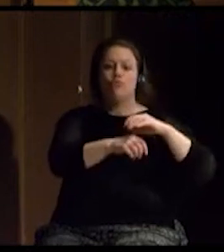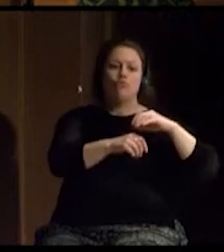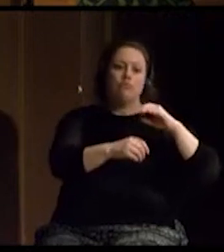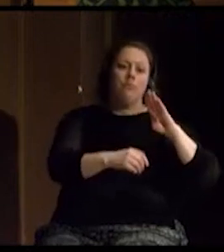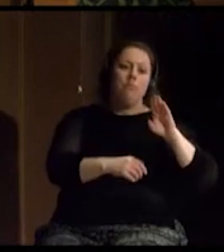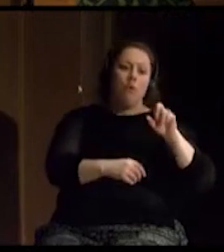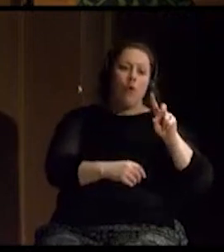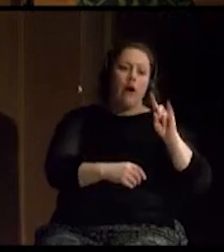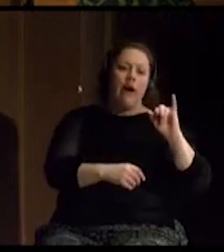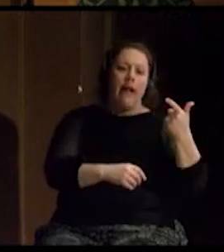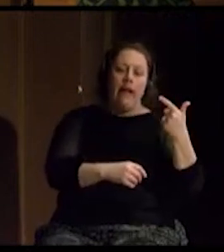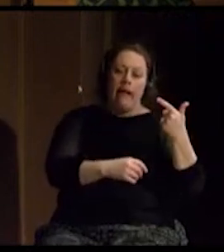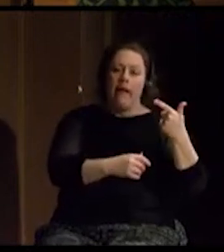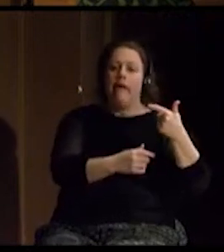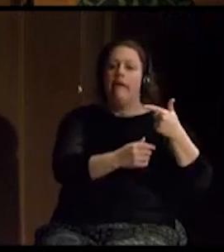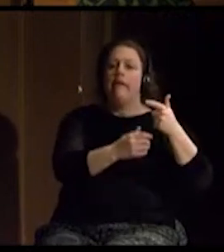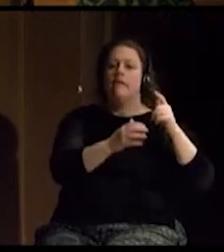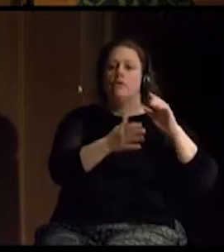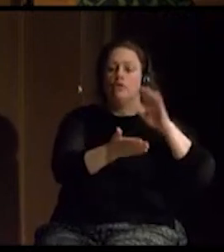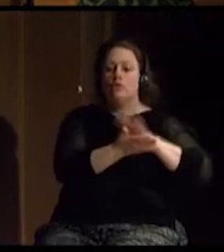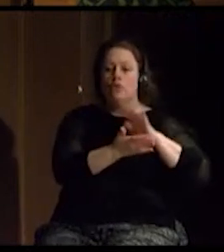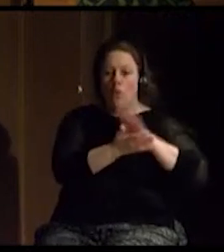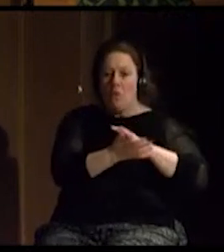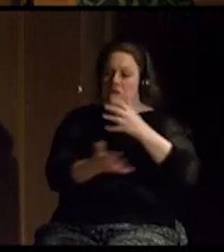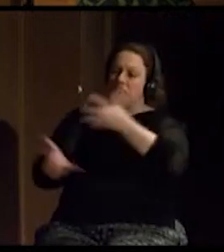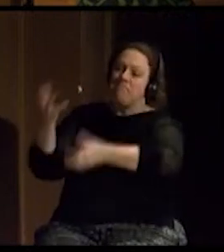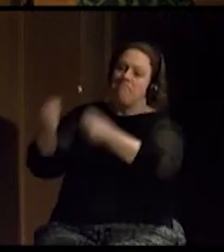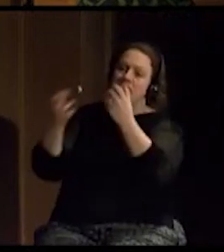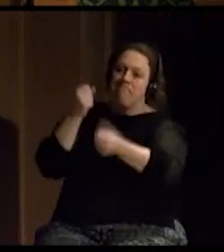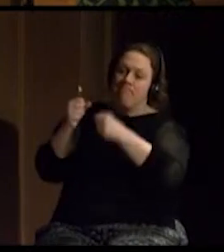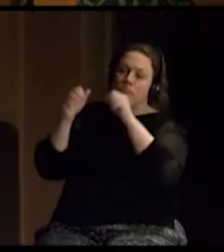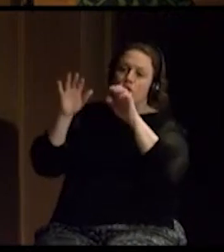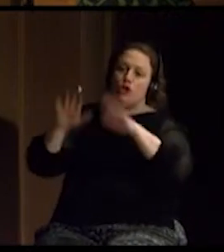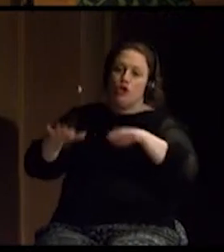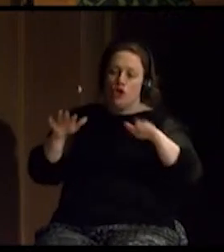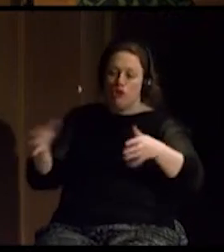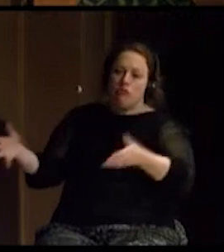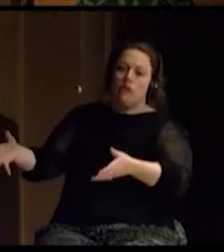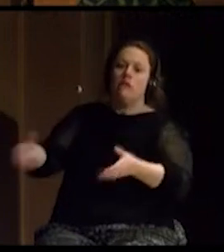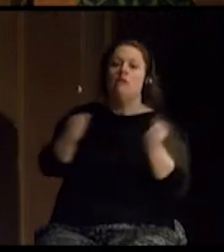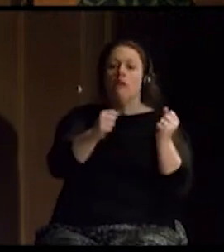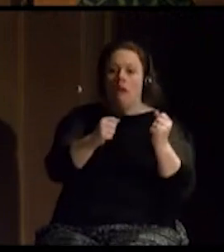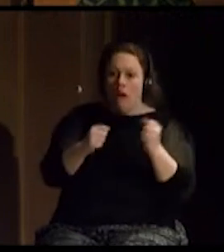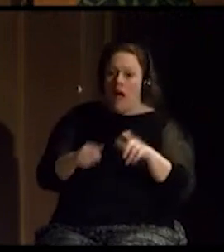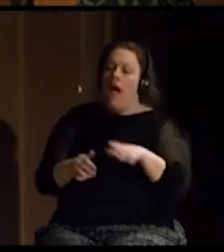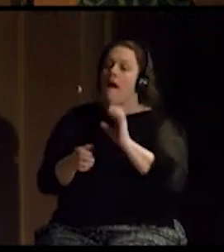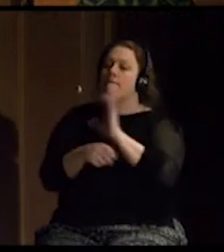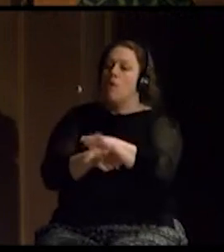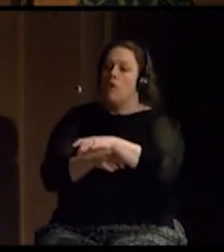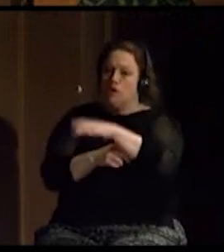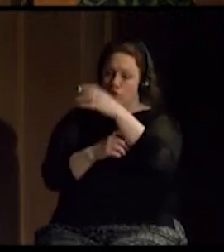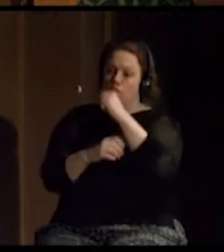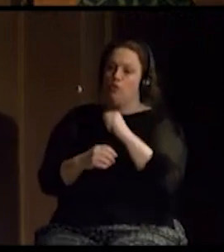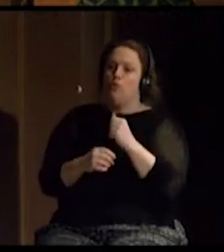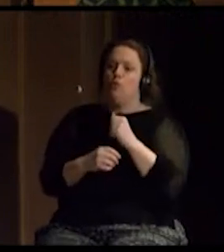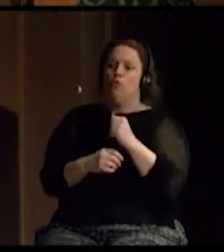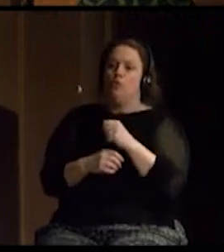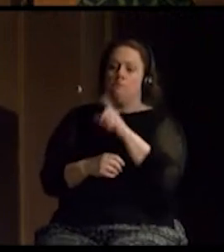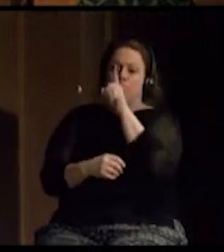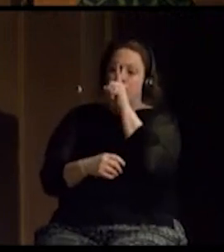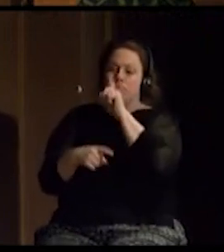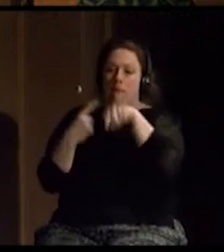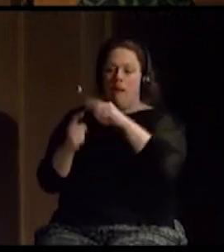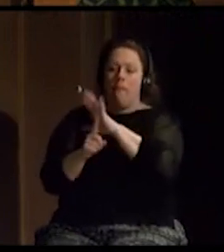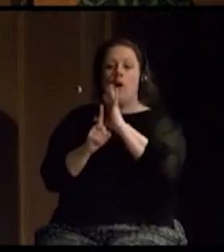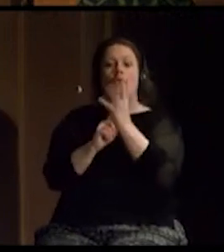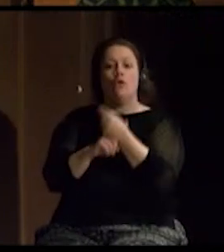English. Yet, despite all of these burdens, despite all of this, traditional weaving knowledge was passed on in secret. Traditional